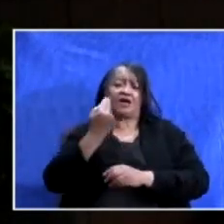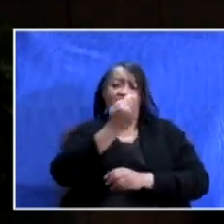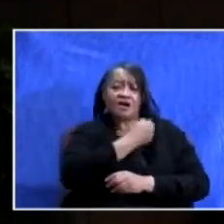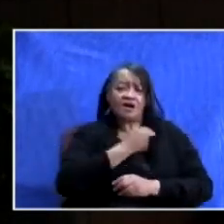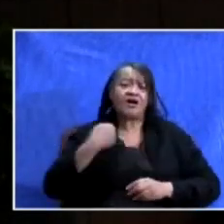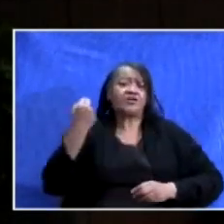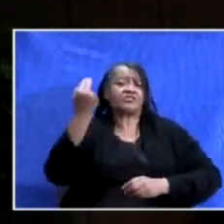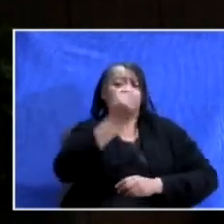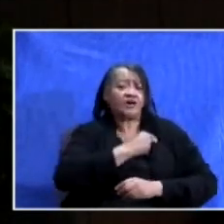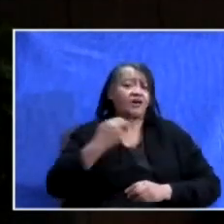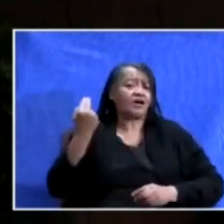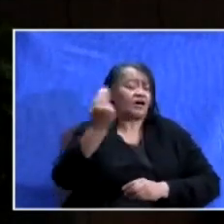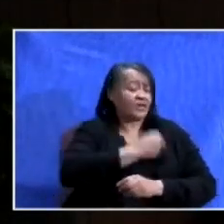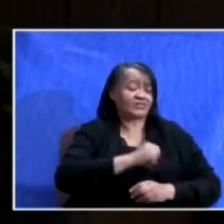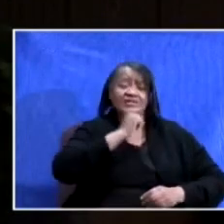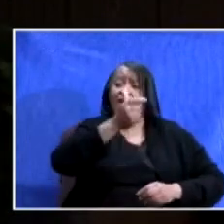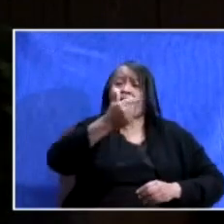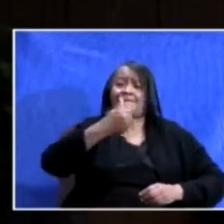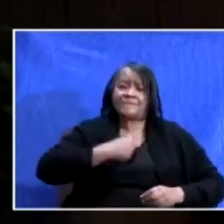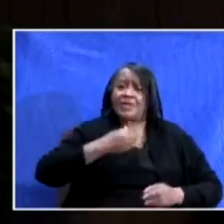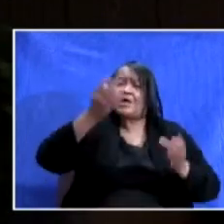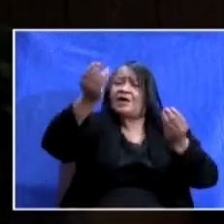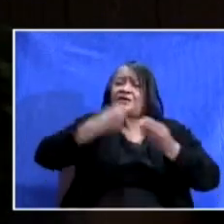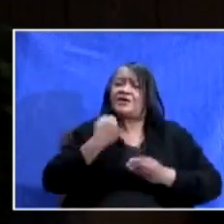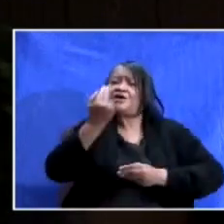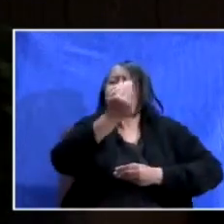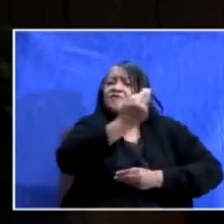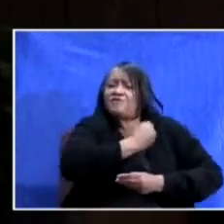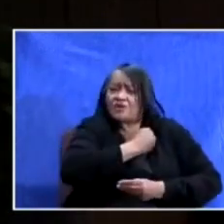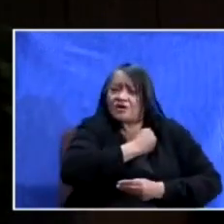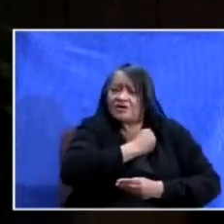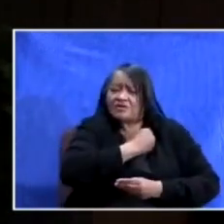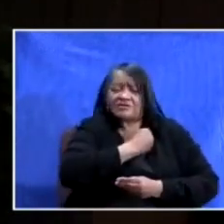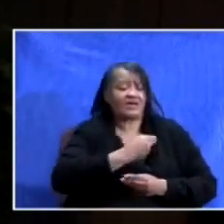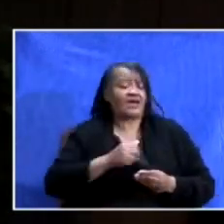us, not just me, not just one community.